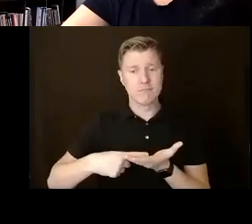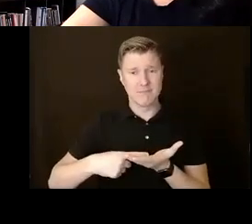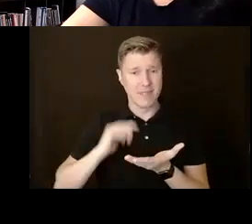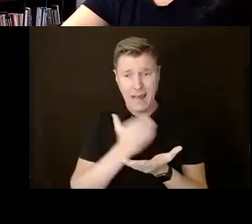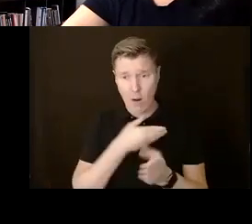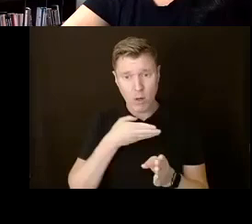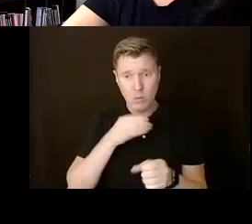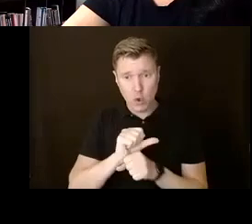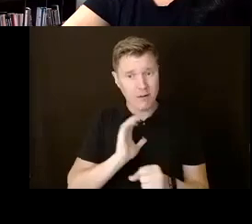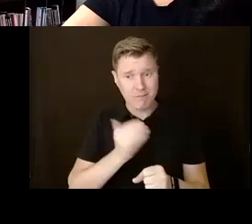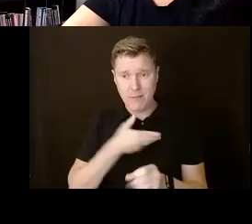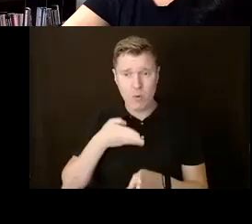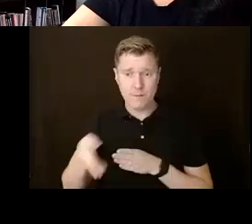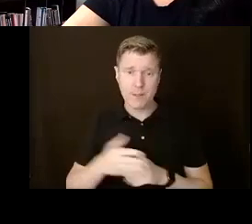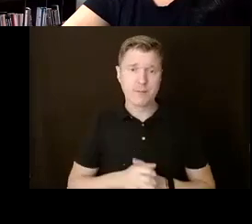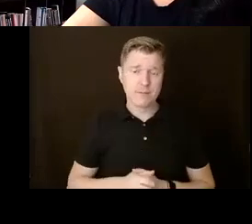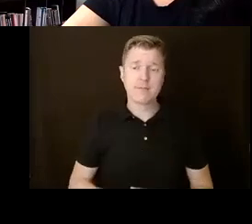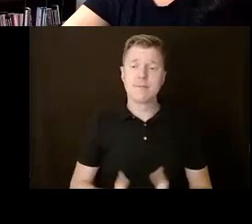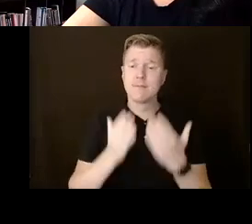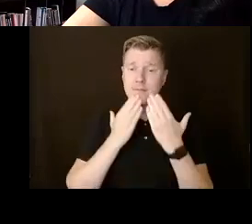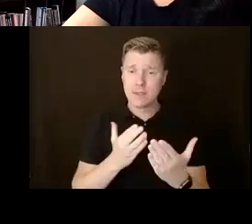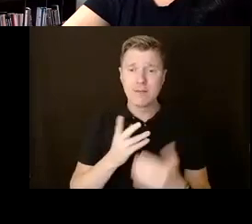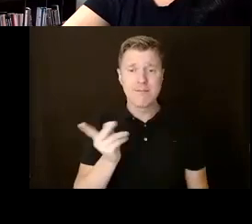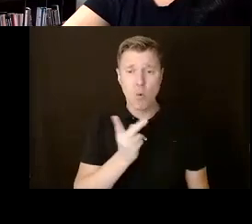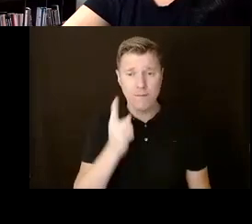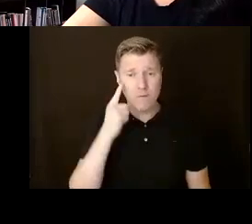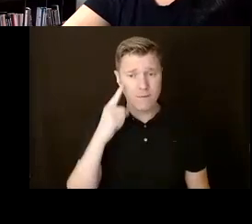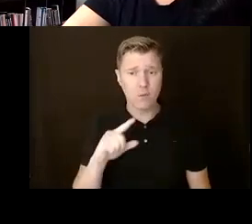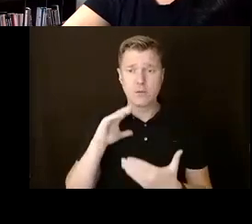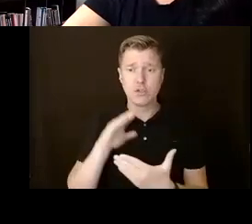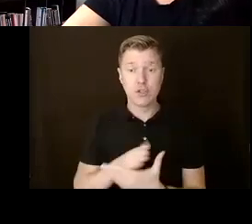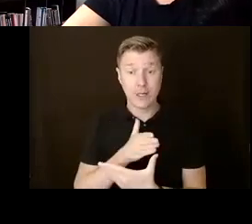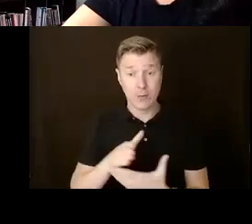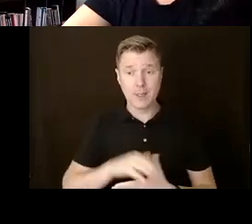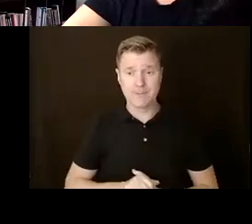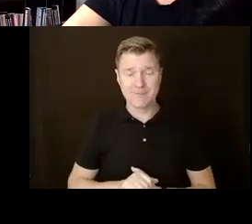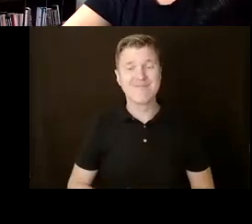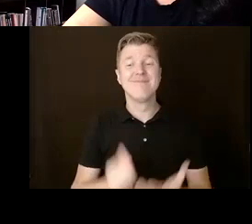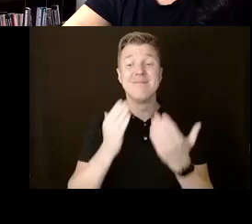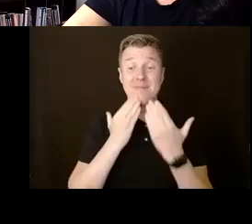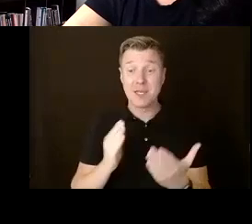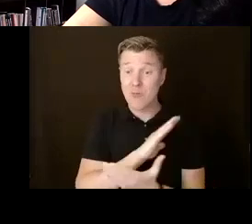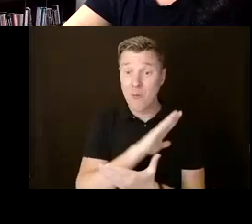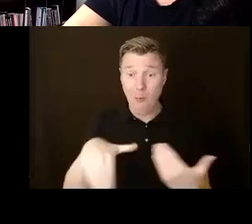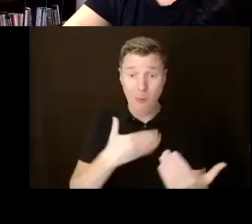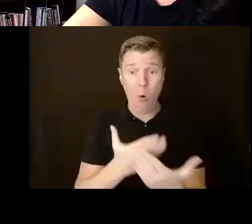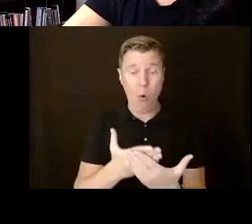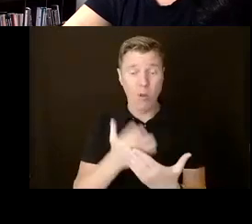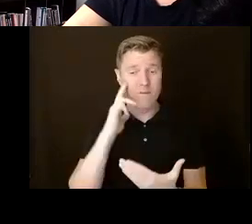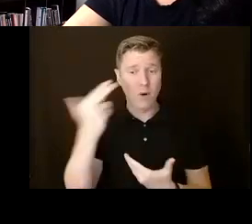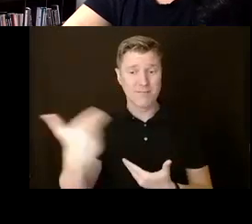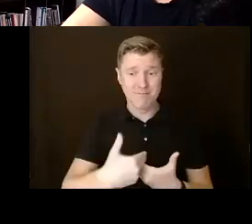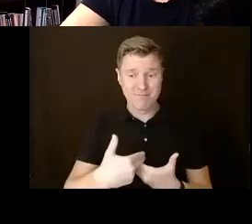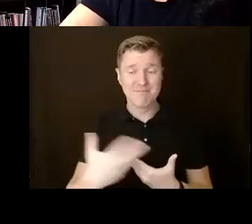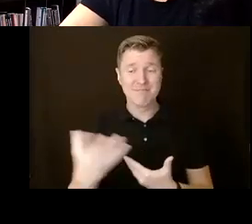our field. So thank you both so much for sharing. Thank you all for participating